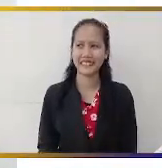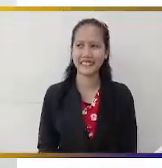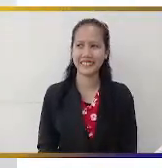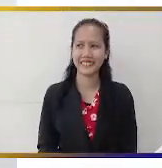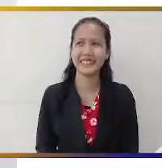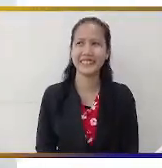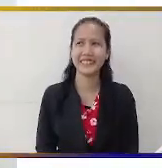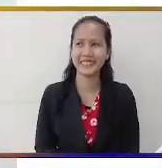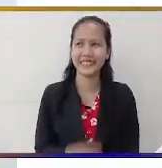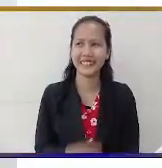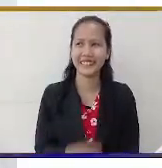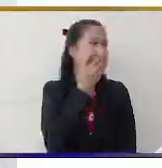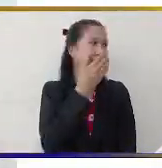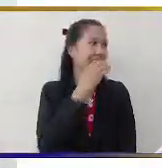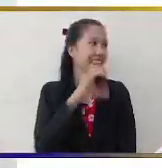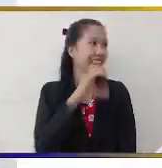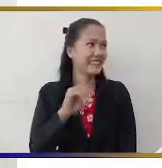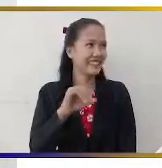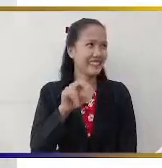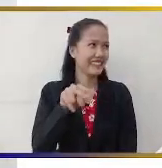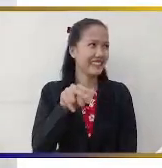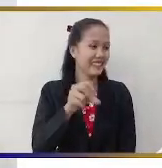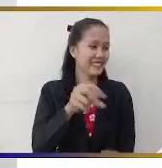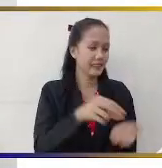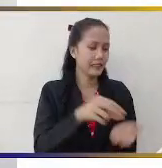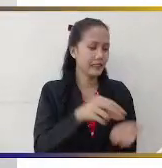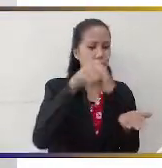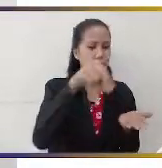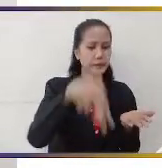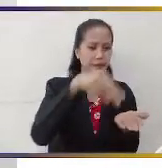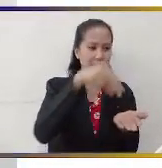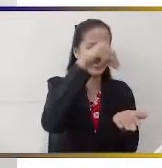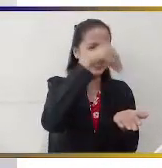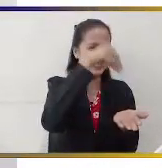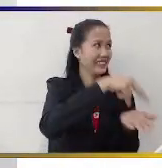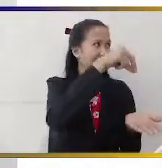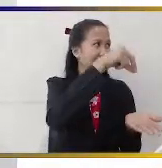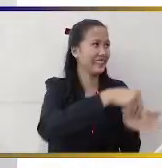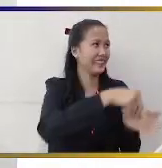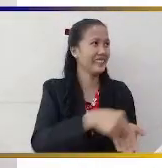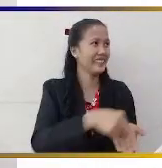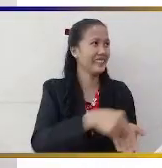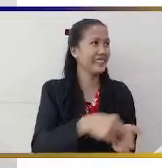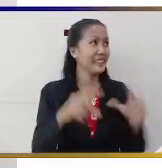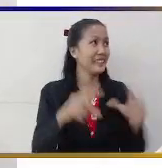2, 3 pesos. That's what he's got for now. That's what he's got for now.